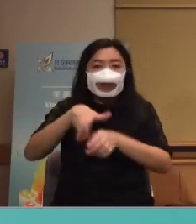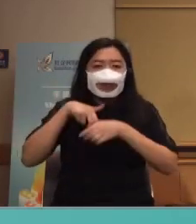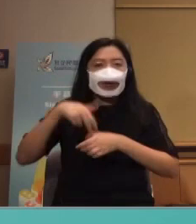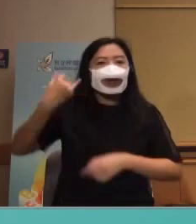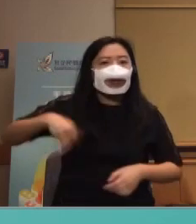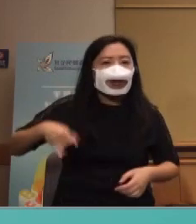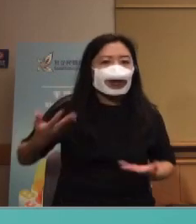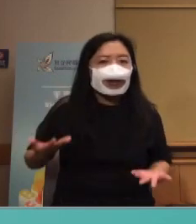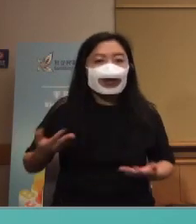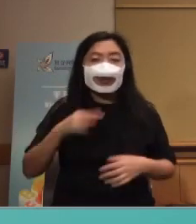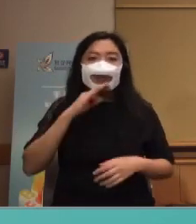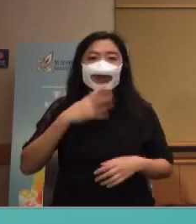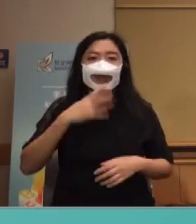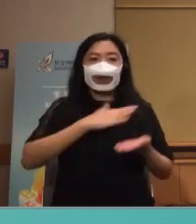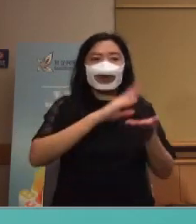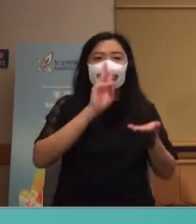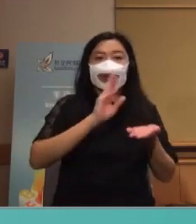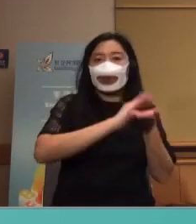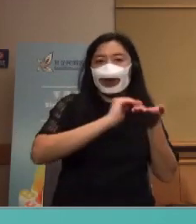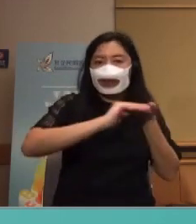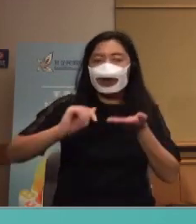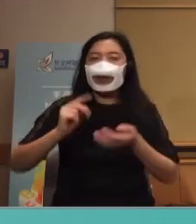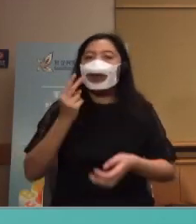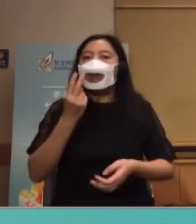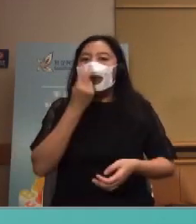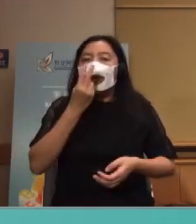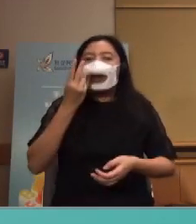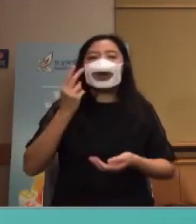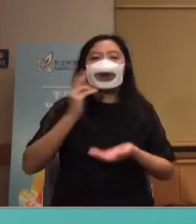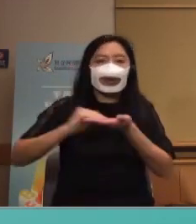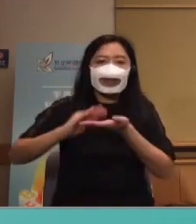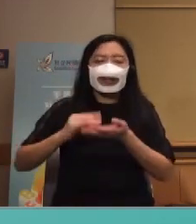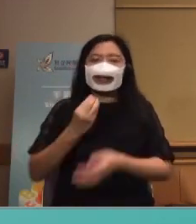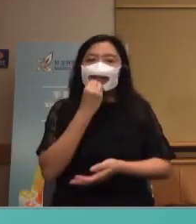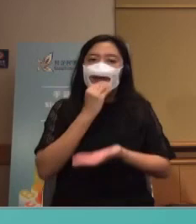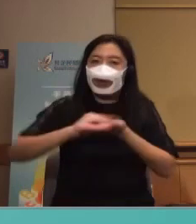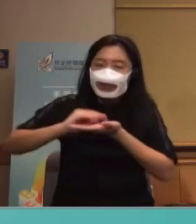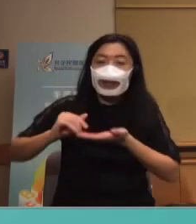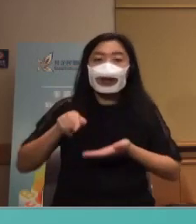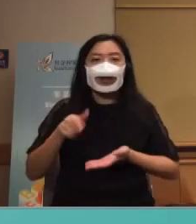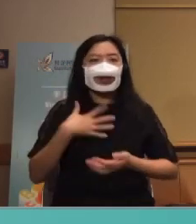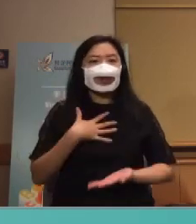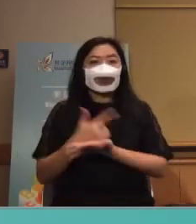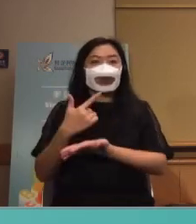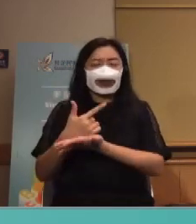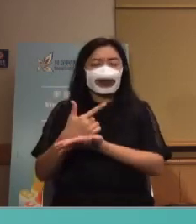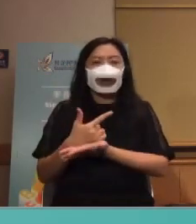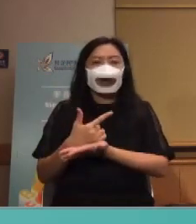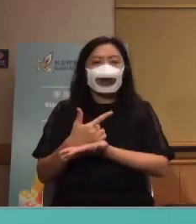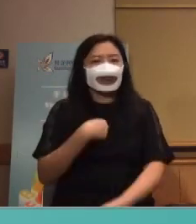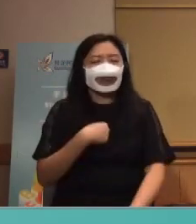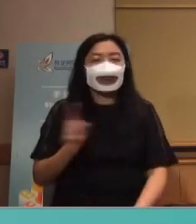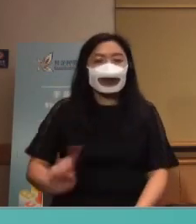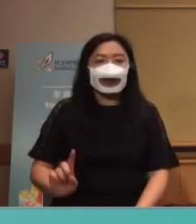drink, the good food we eat, actually as economic indicators, then we start pricing them accordingly. And so we're at the very beginning, I